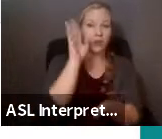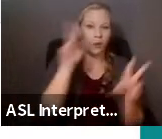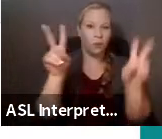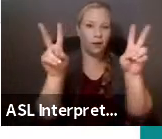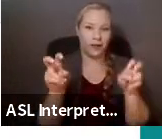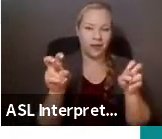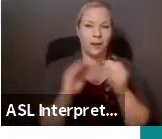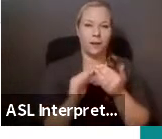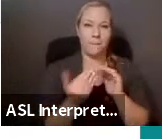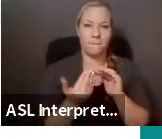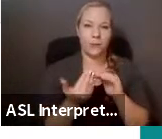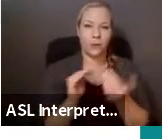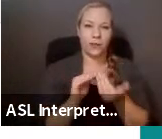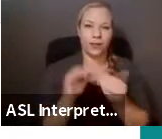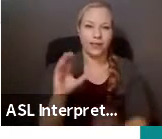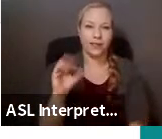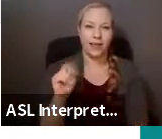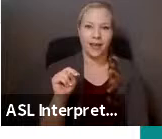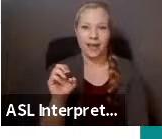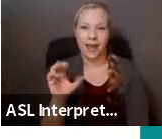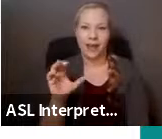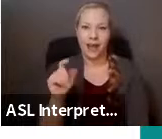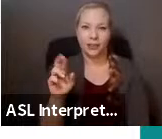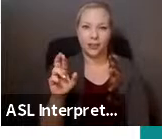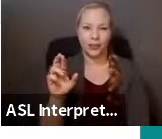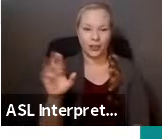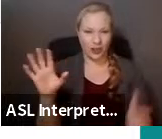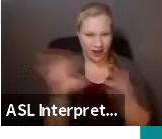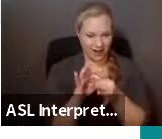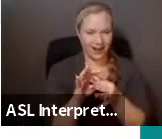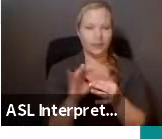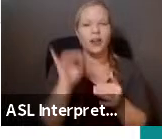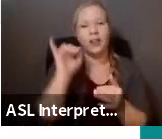and pedestrian only kind